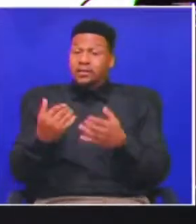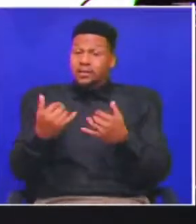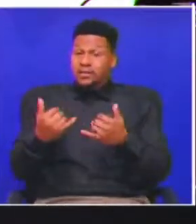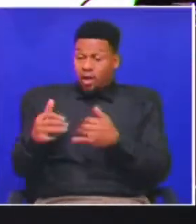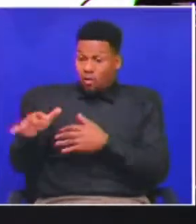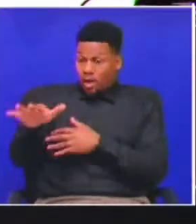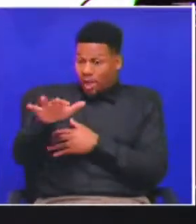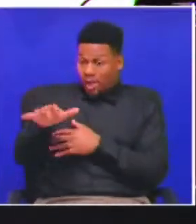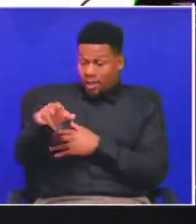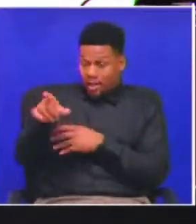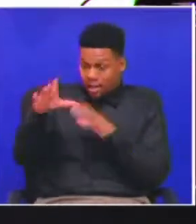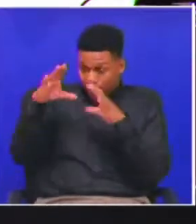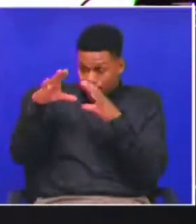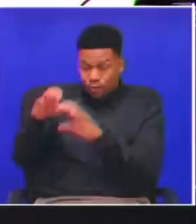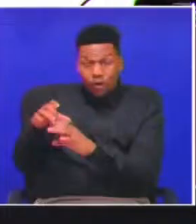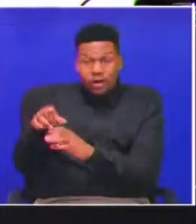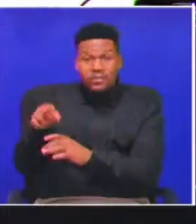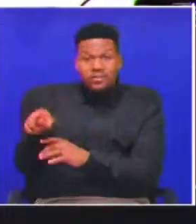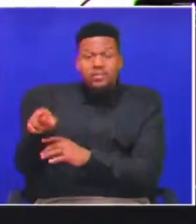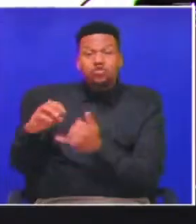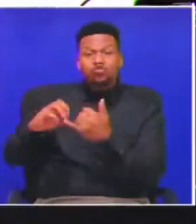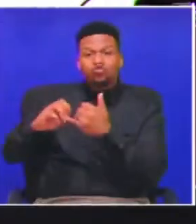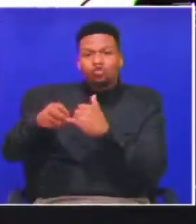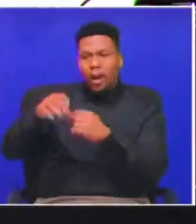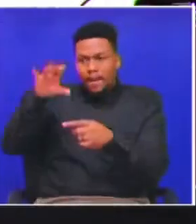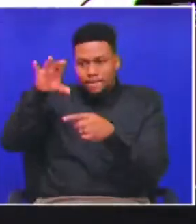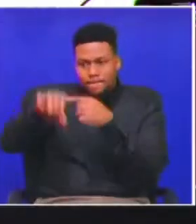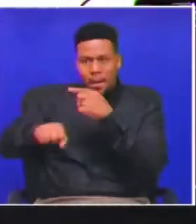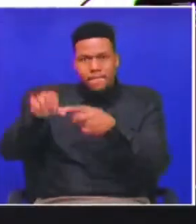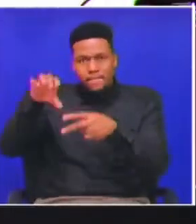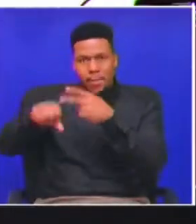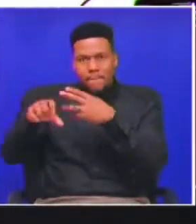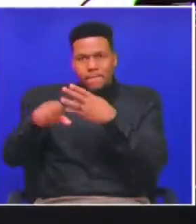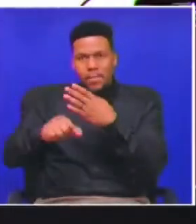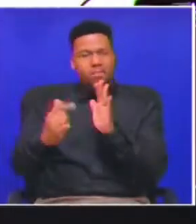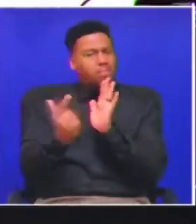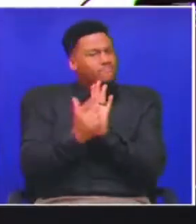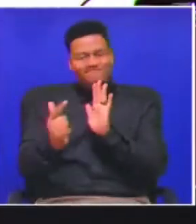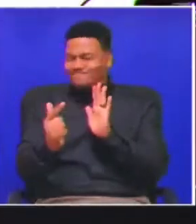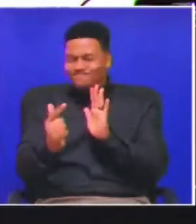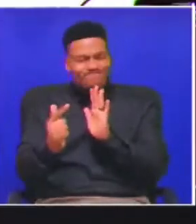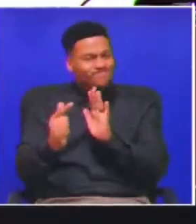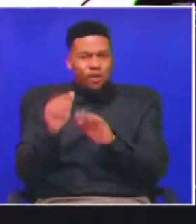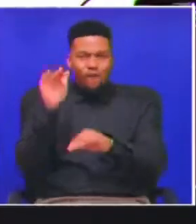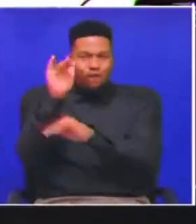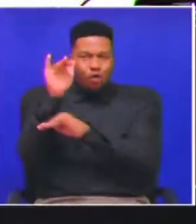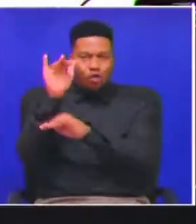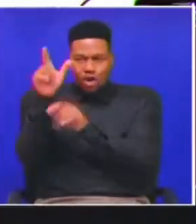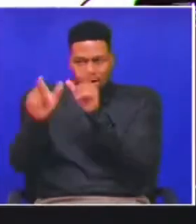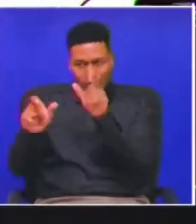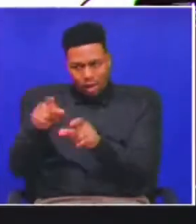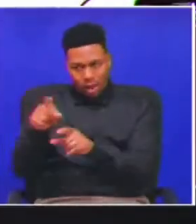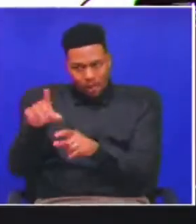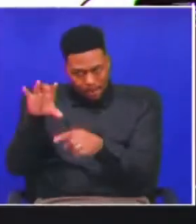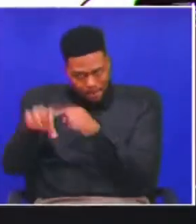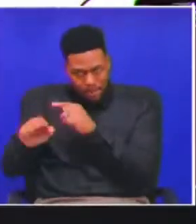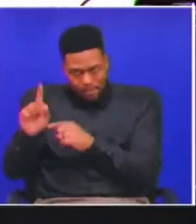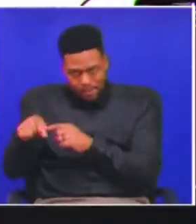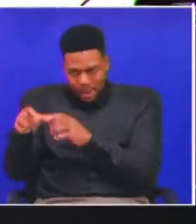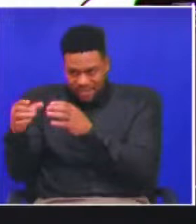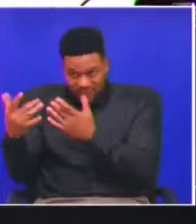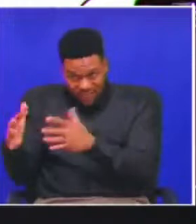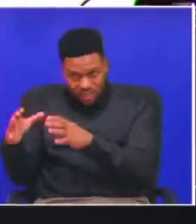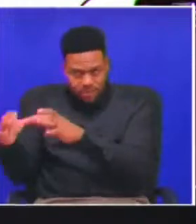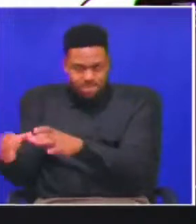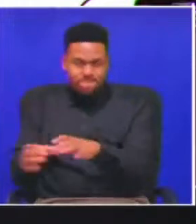detect, apprehend, and deport illegal migrants in our country. This is mainly done